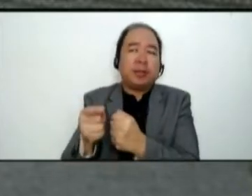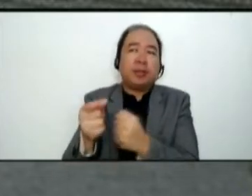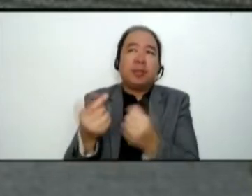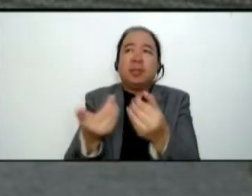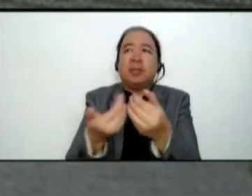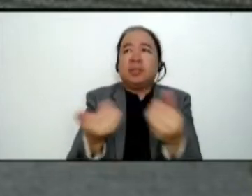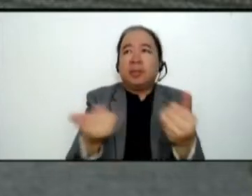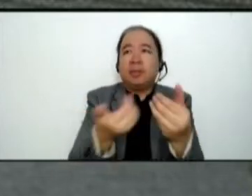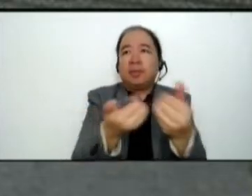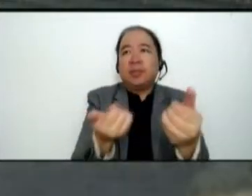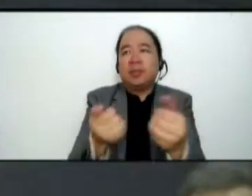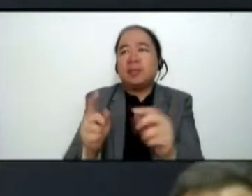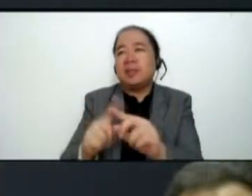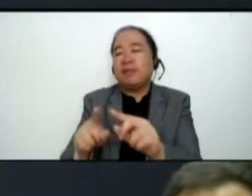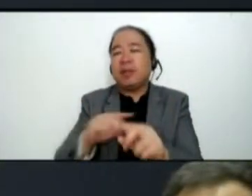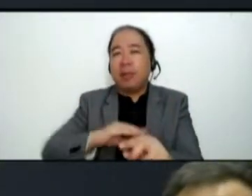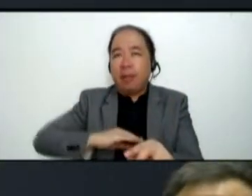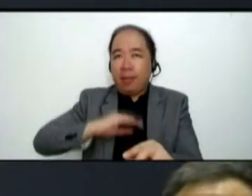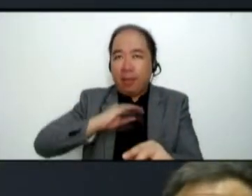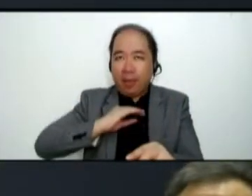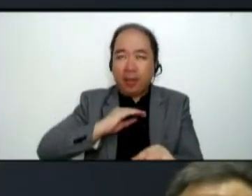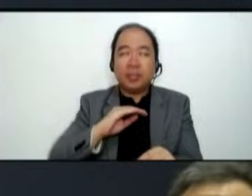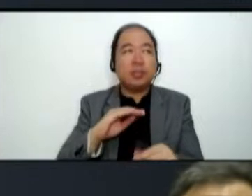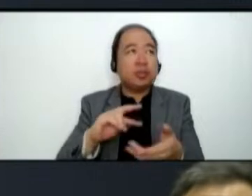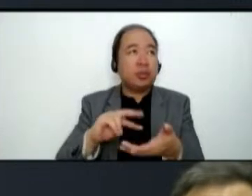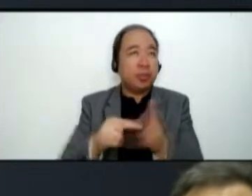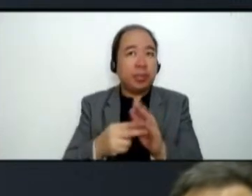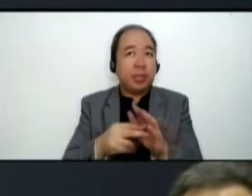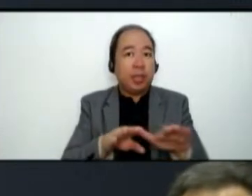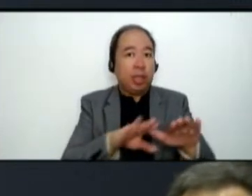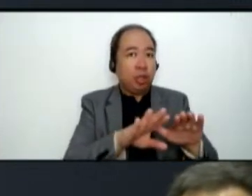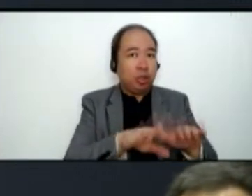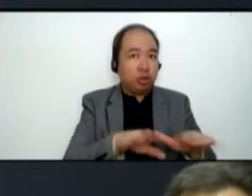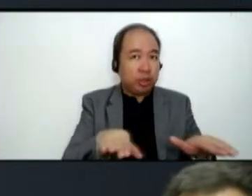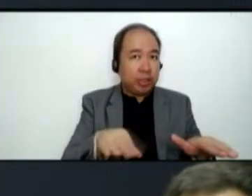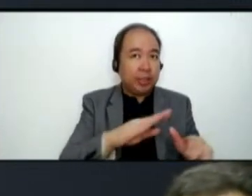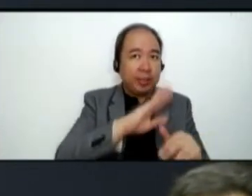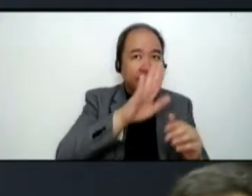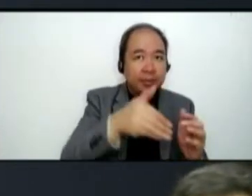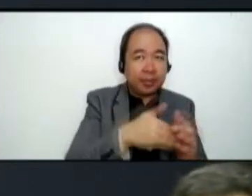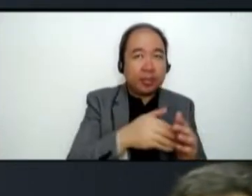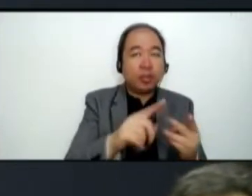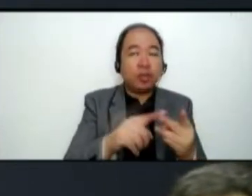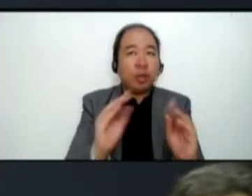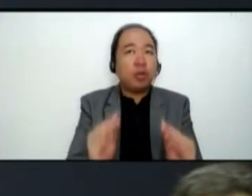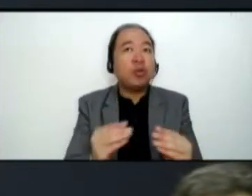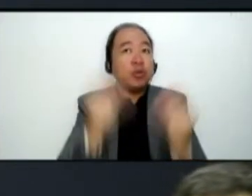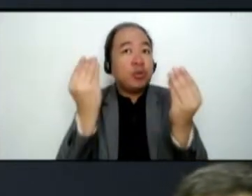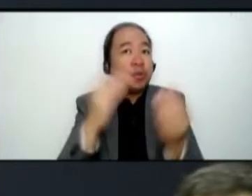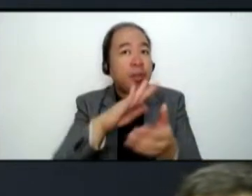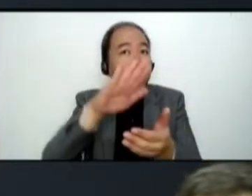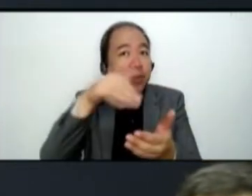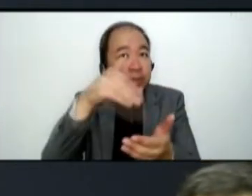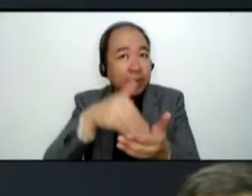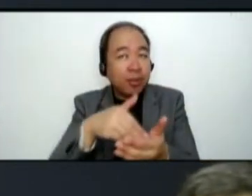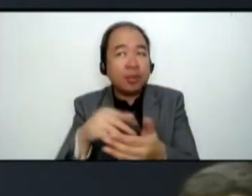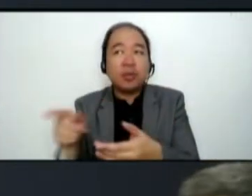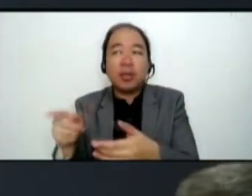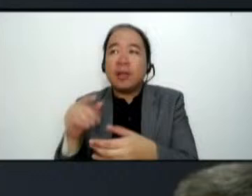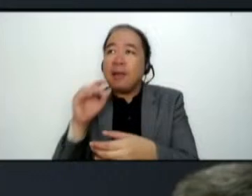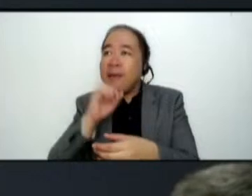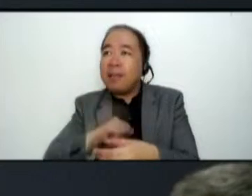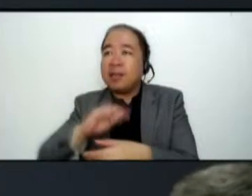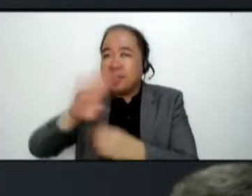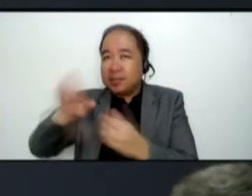into different age. That means we have the children's center, youth center, and then we have elderly center. So